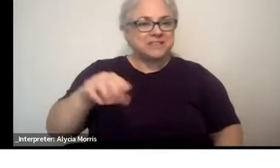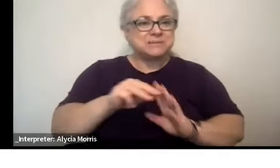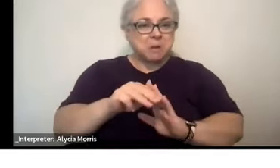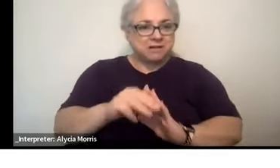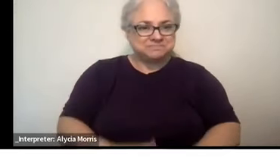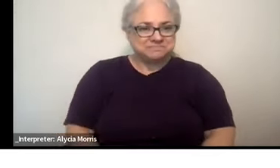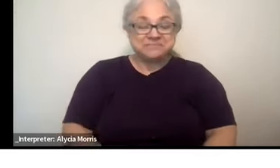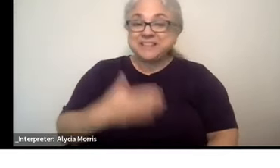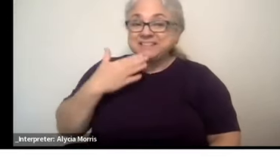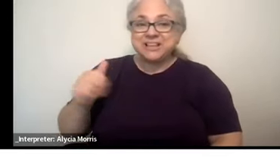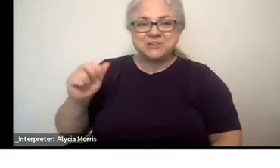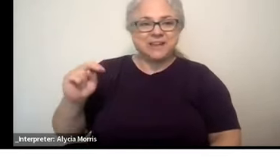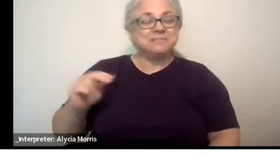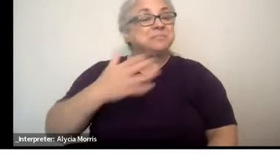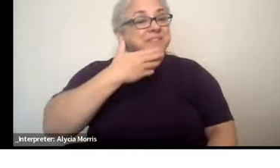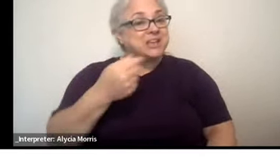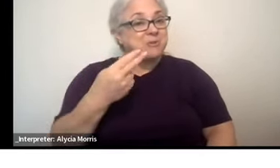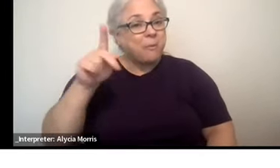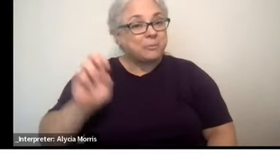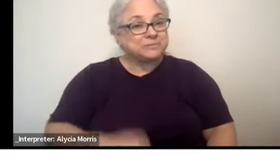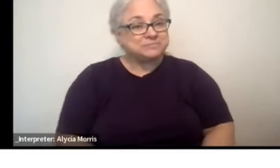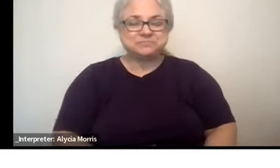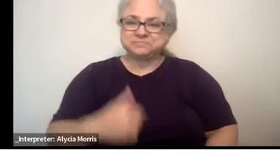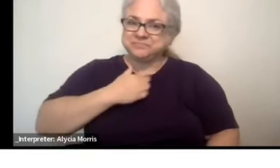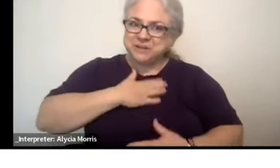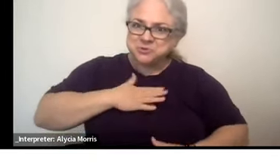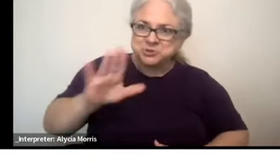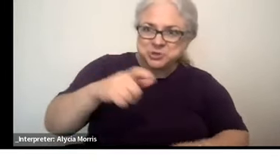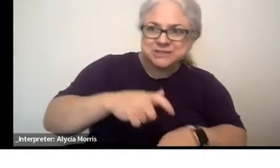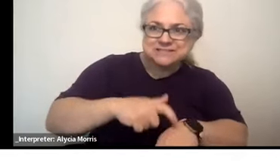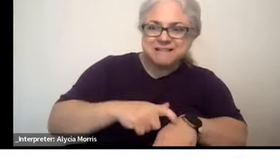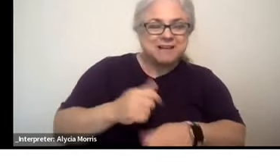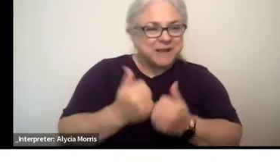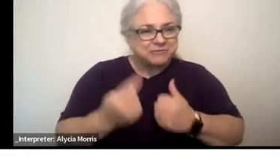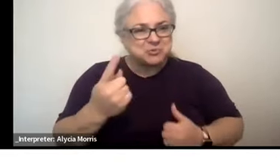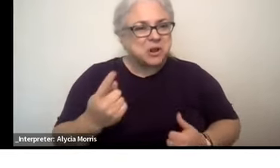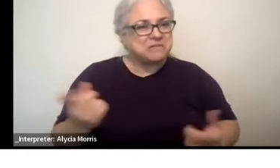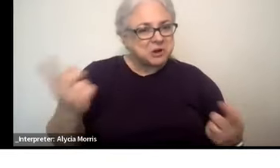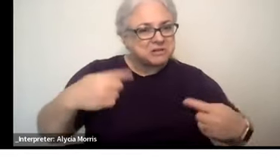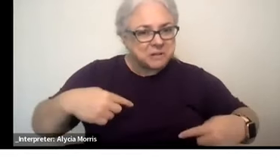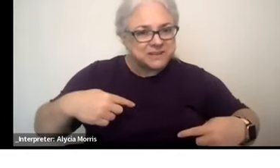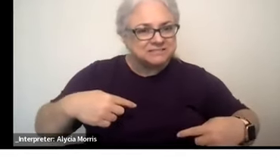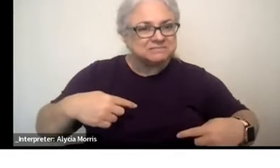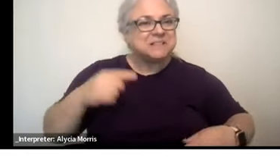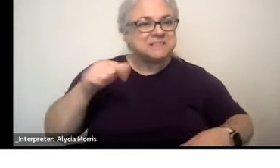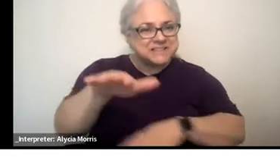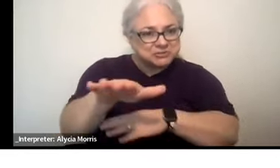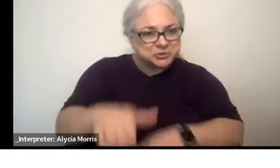Ann? Thank you, Hope. I appreciate your time, everyone, for participating with us this